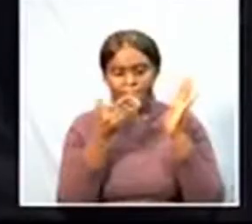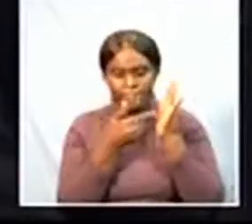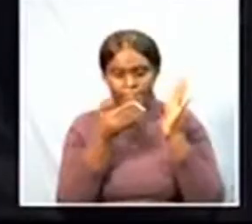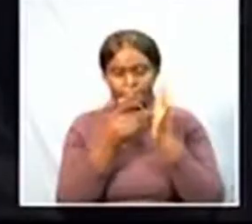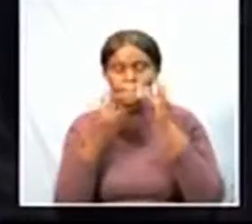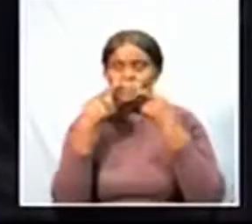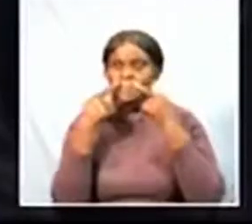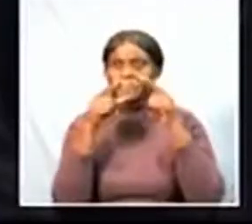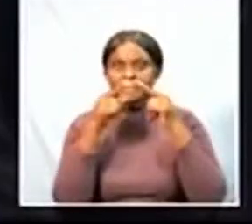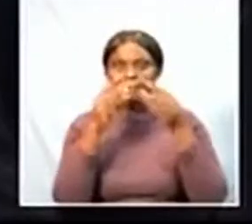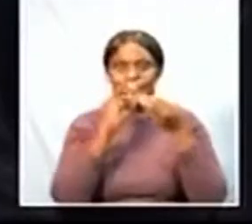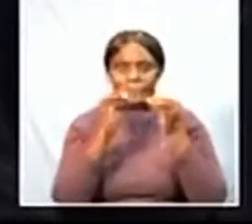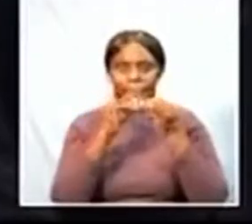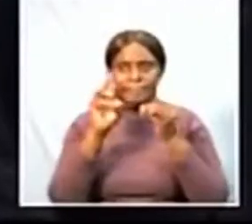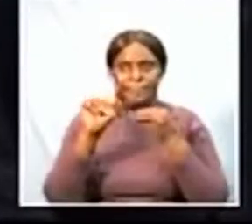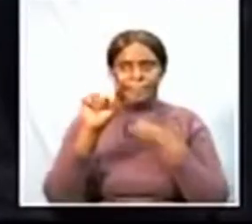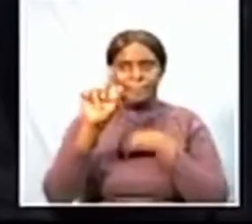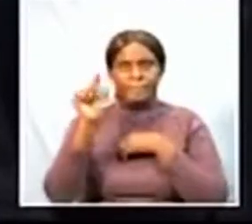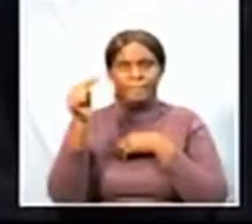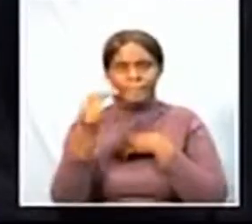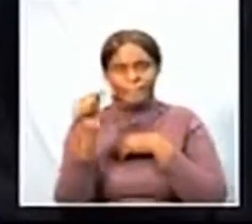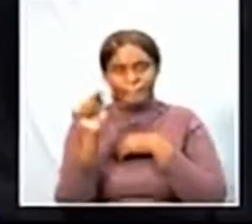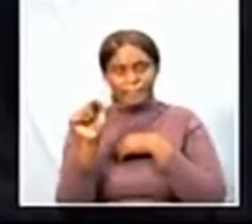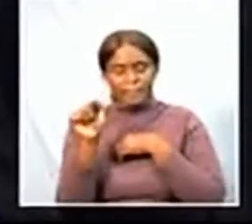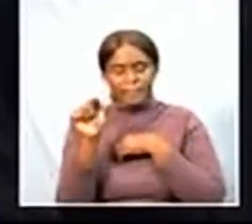co-circular number MLG